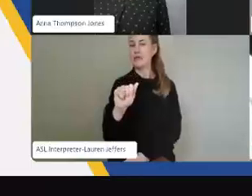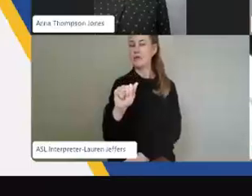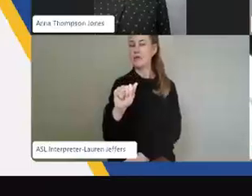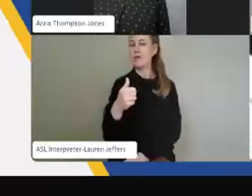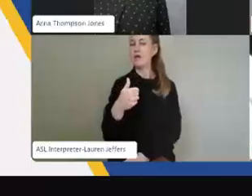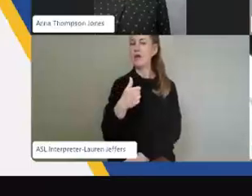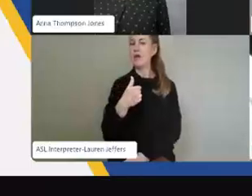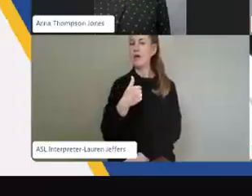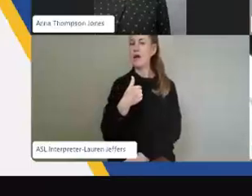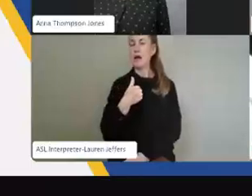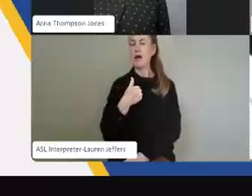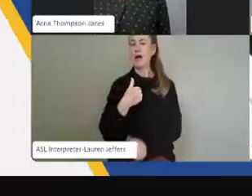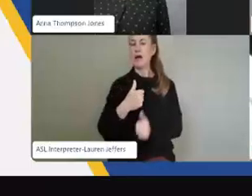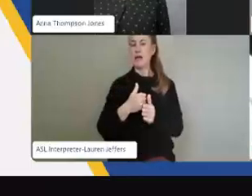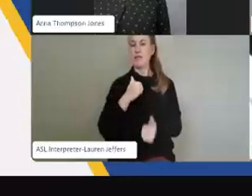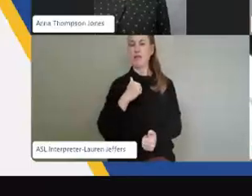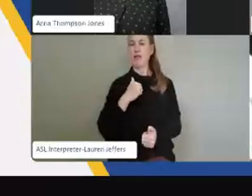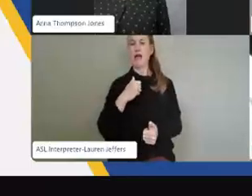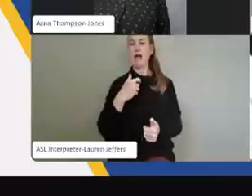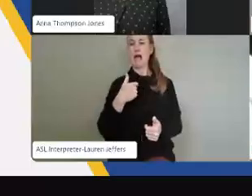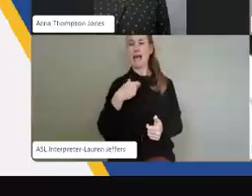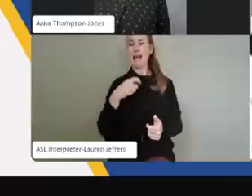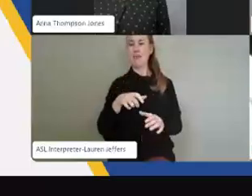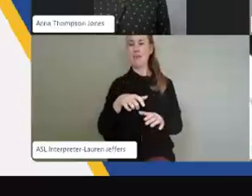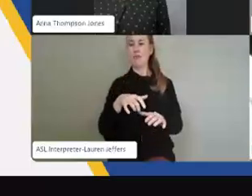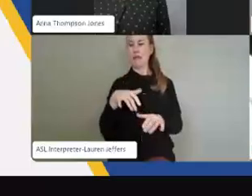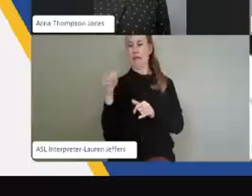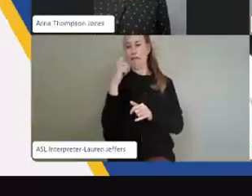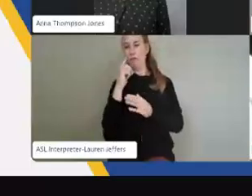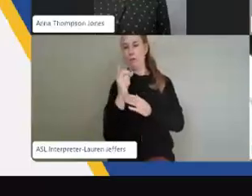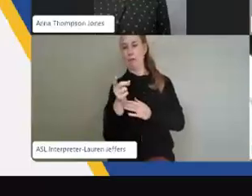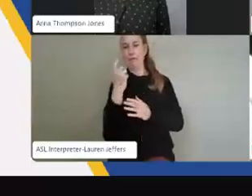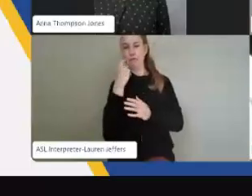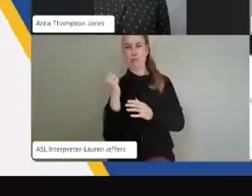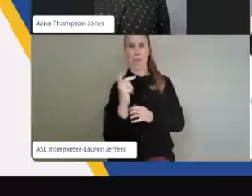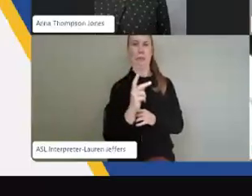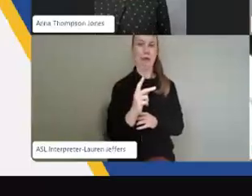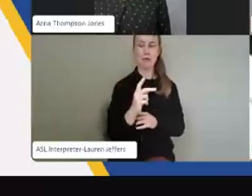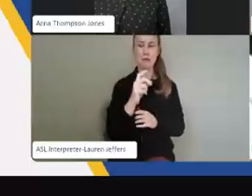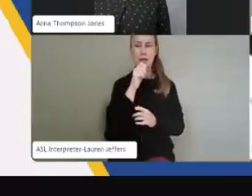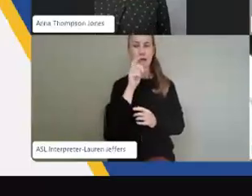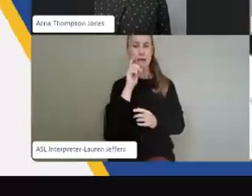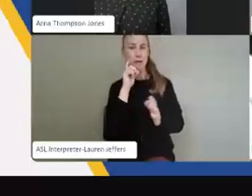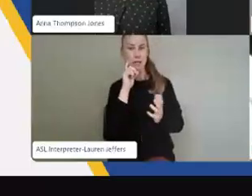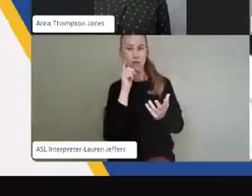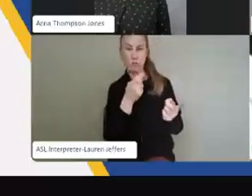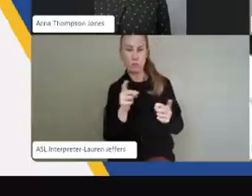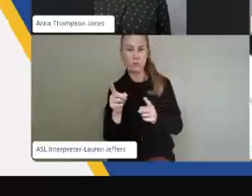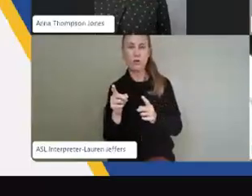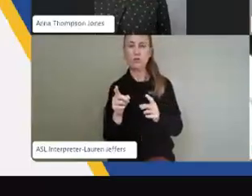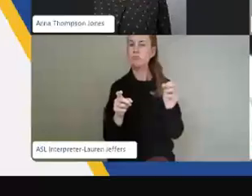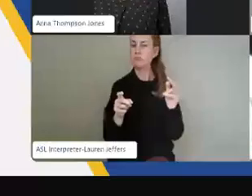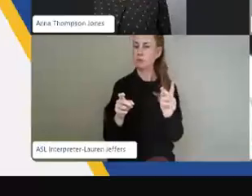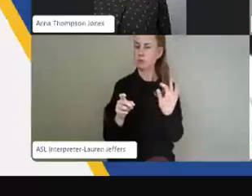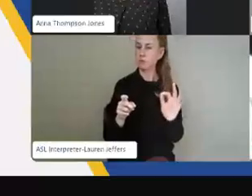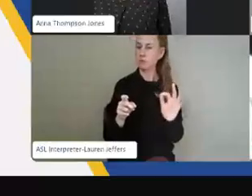I have to abstain because I had to step away for a minute. So I just got back, so I didn't hear. Okay, no